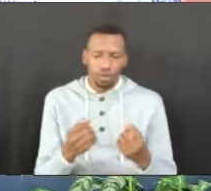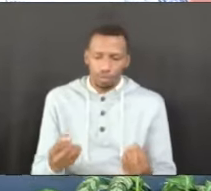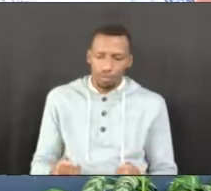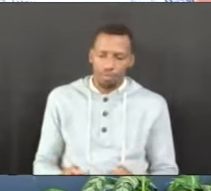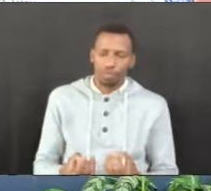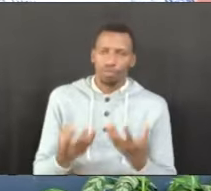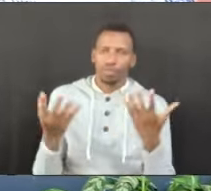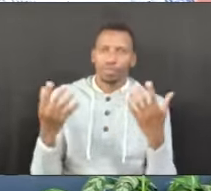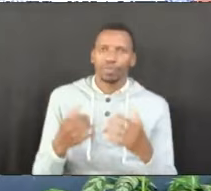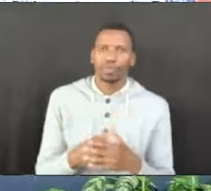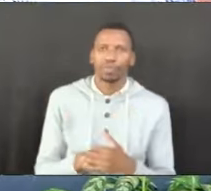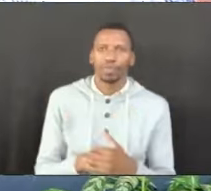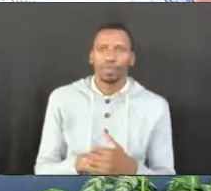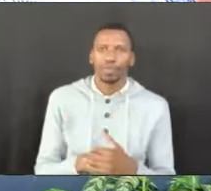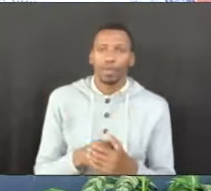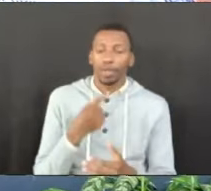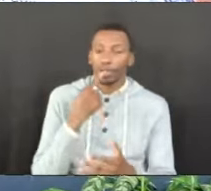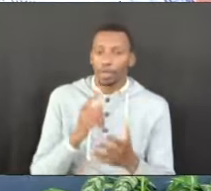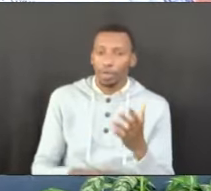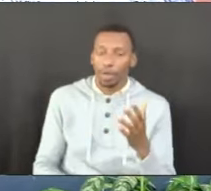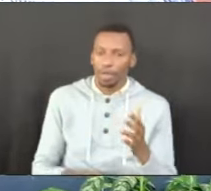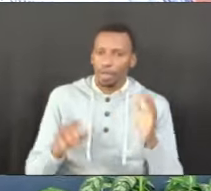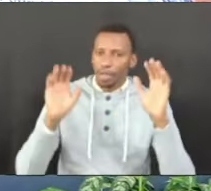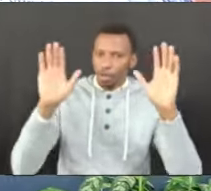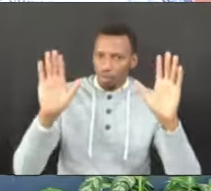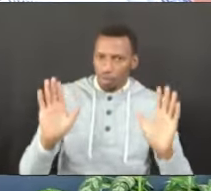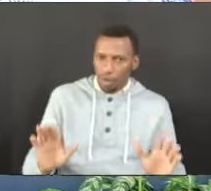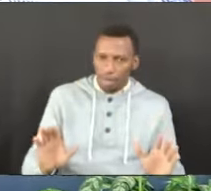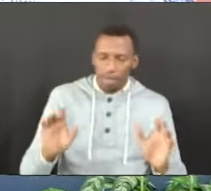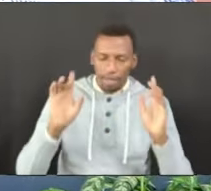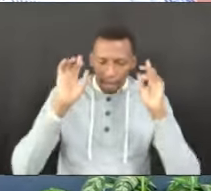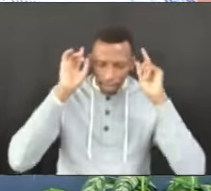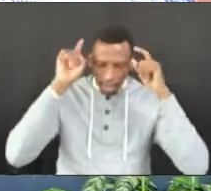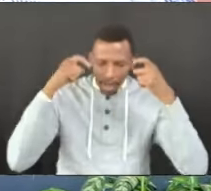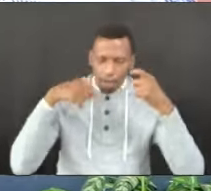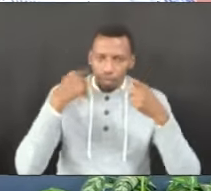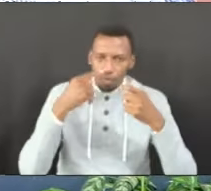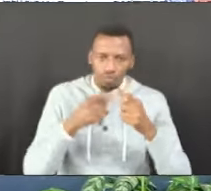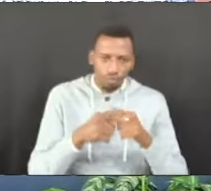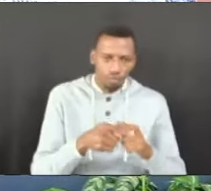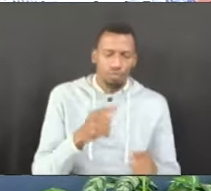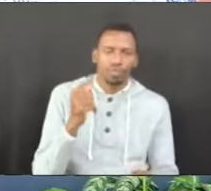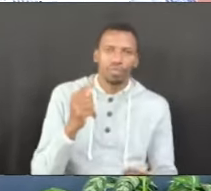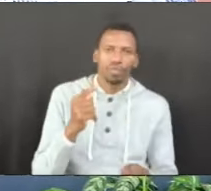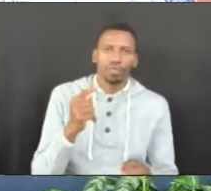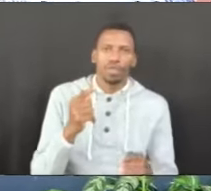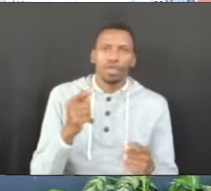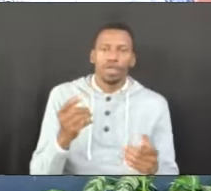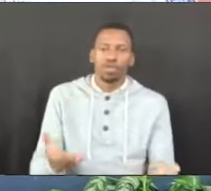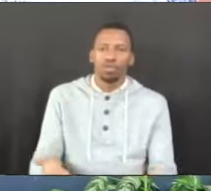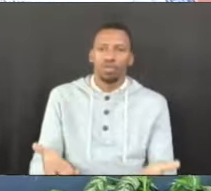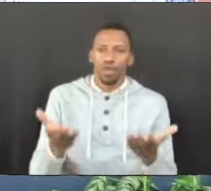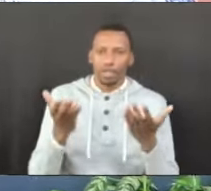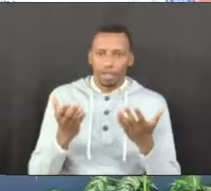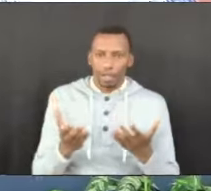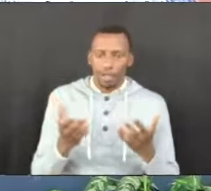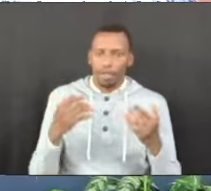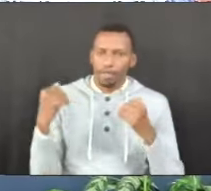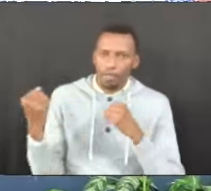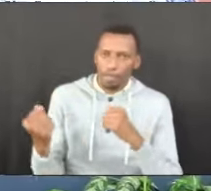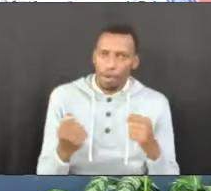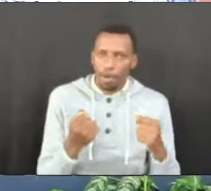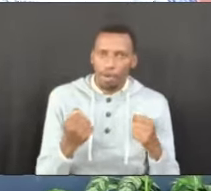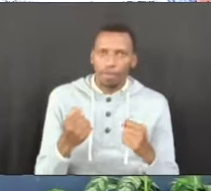they're saying what? Worthy is the Lamb. Who was slain to do what? To receive power and